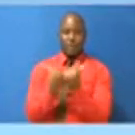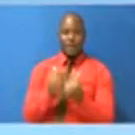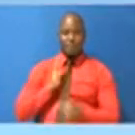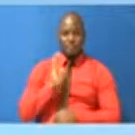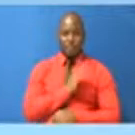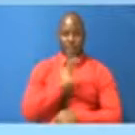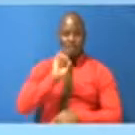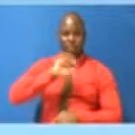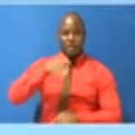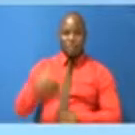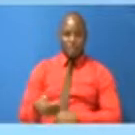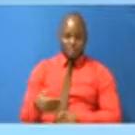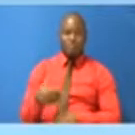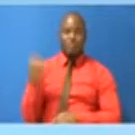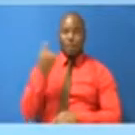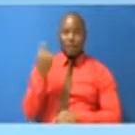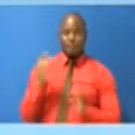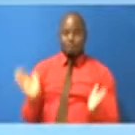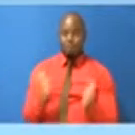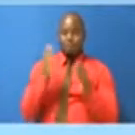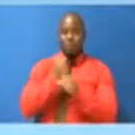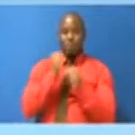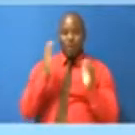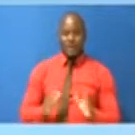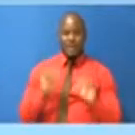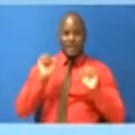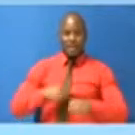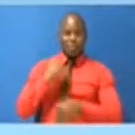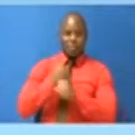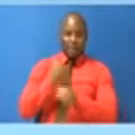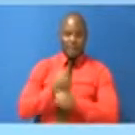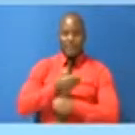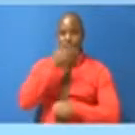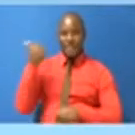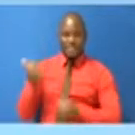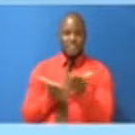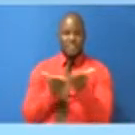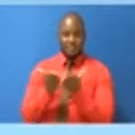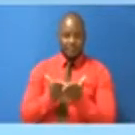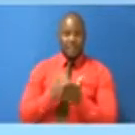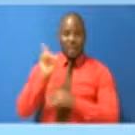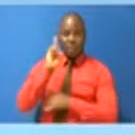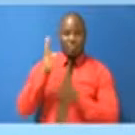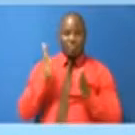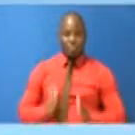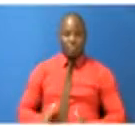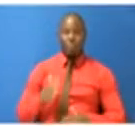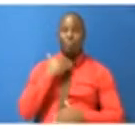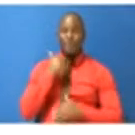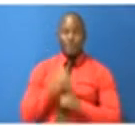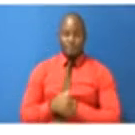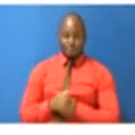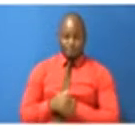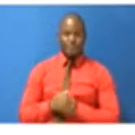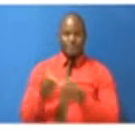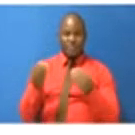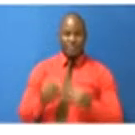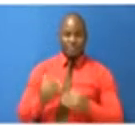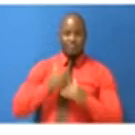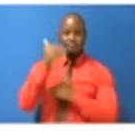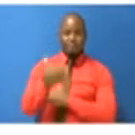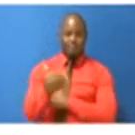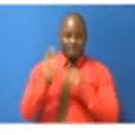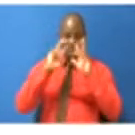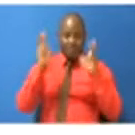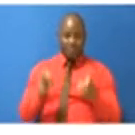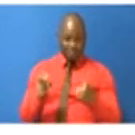nairobi city county only motivated workers can deliver essential services and that's what nairobians want and that brings it brings me to the next